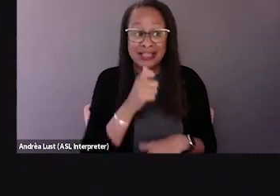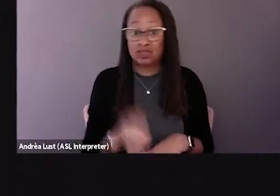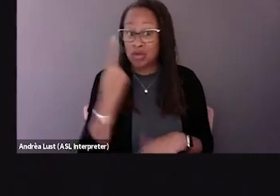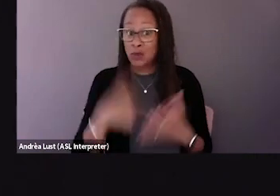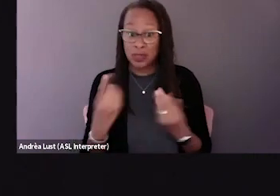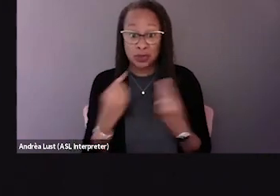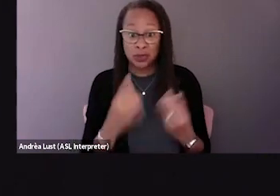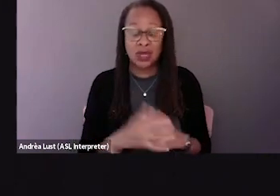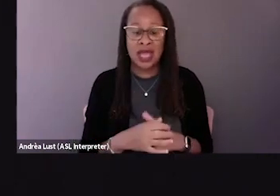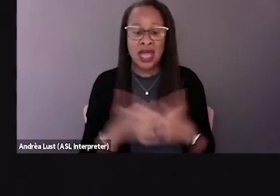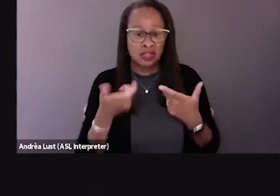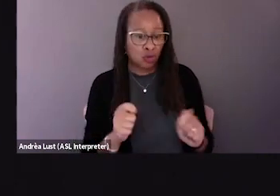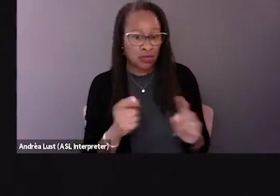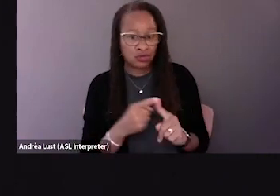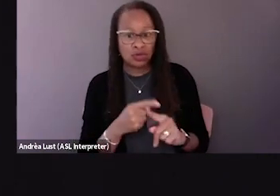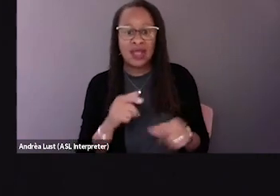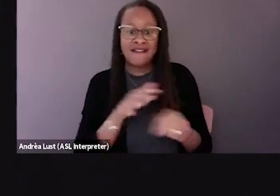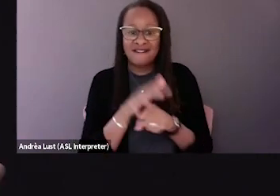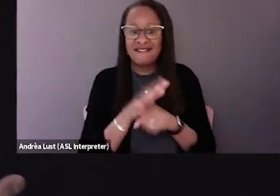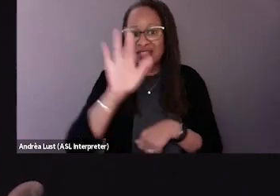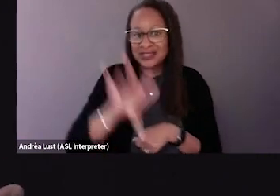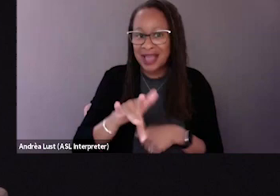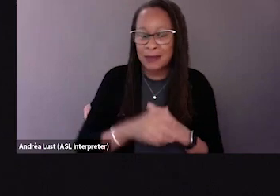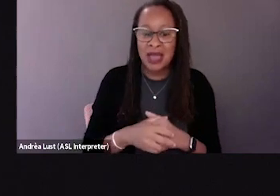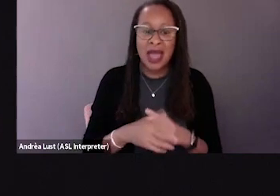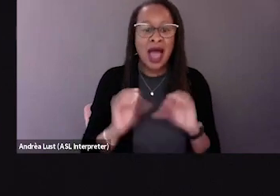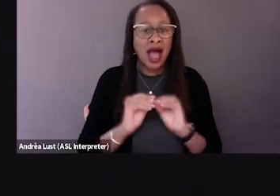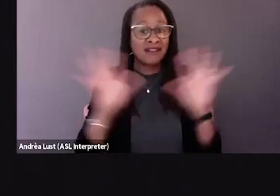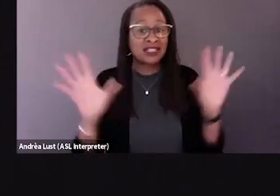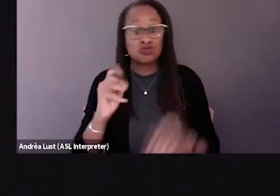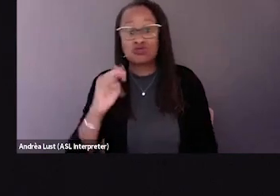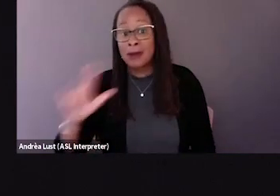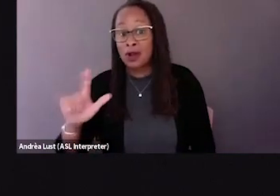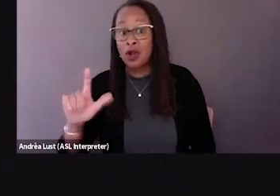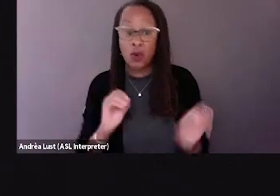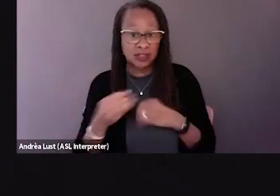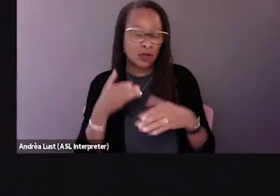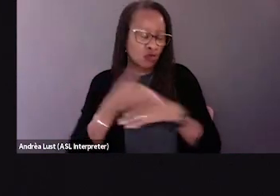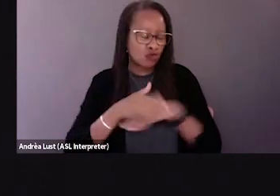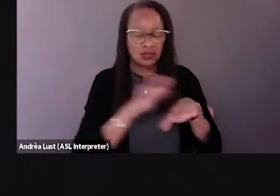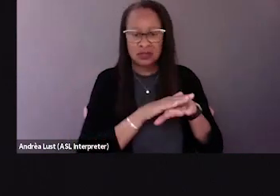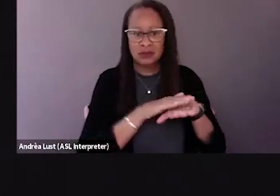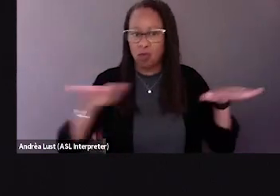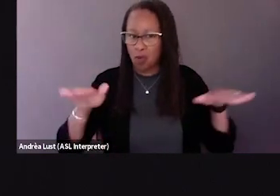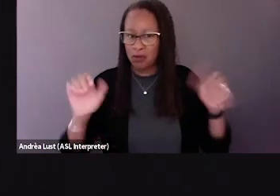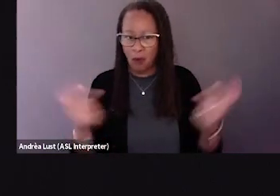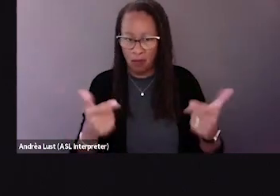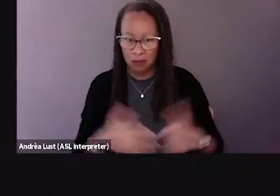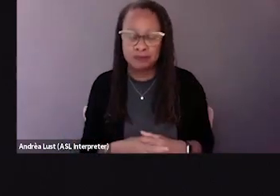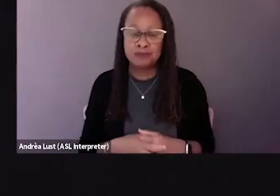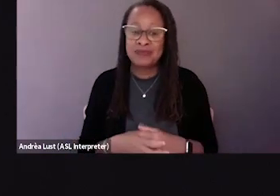doing. They were trying to fill this gap. Obviously, this is a criminal organization, but generally speaking, across the board. And last but not